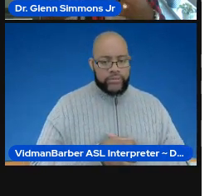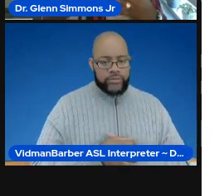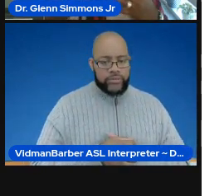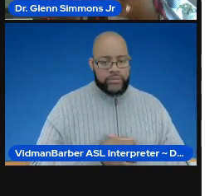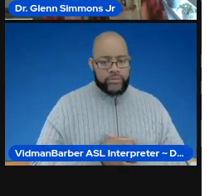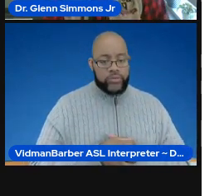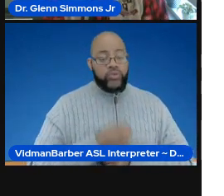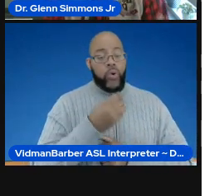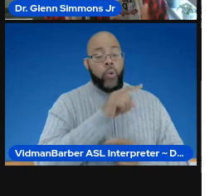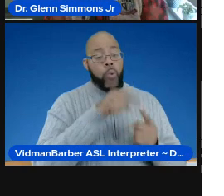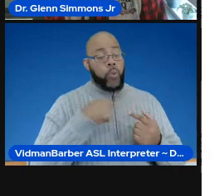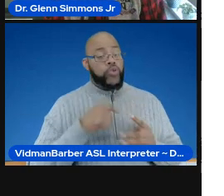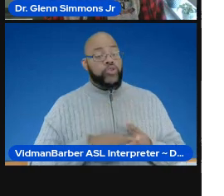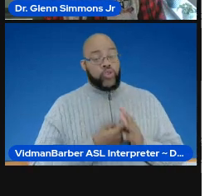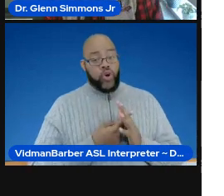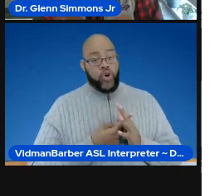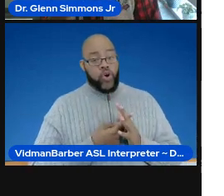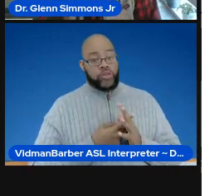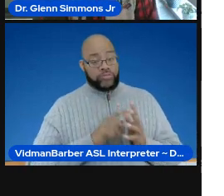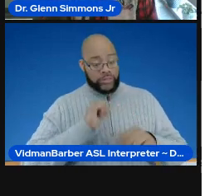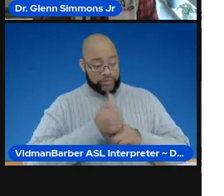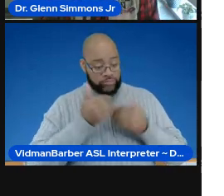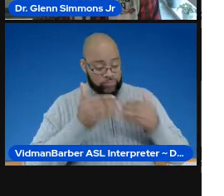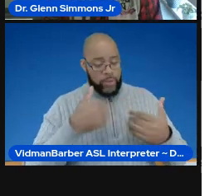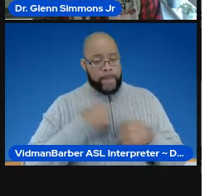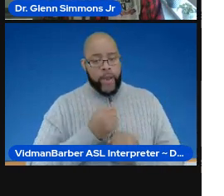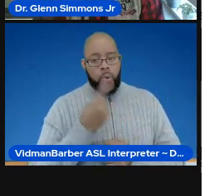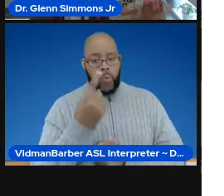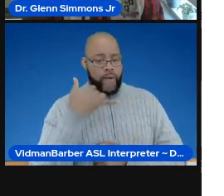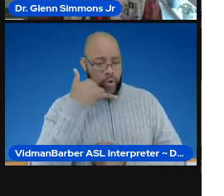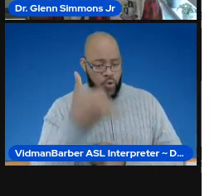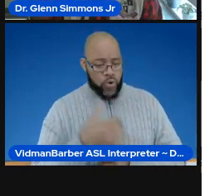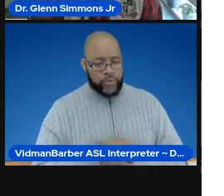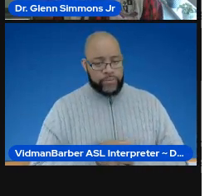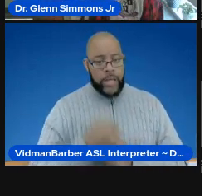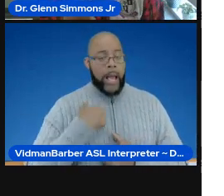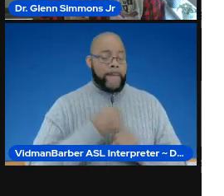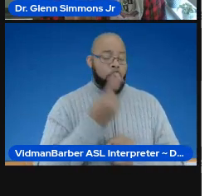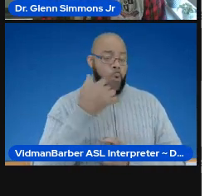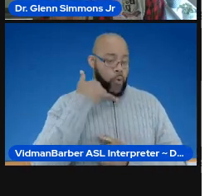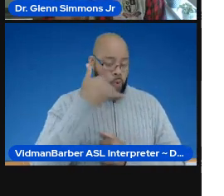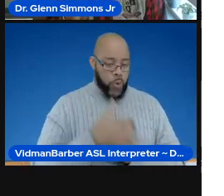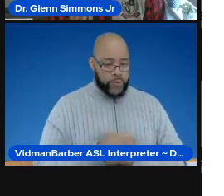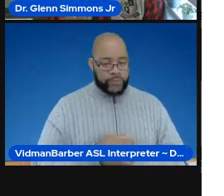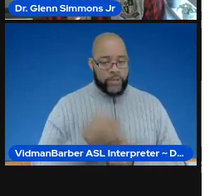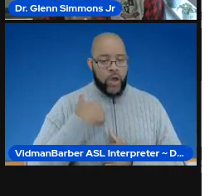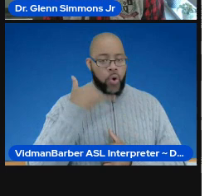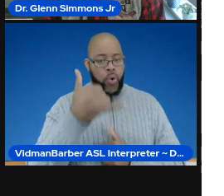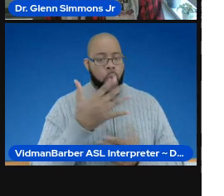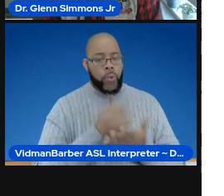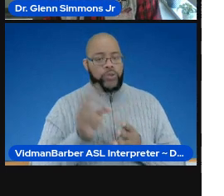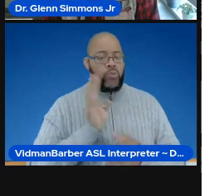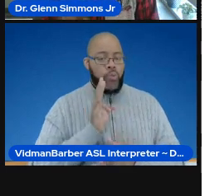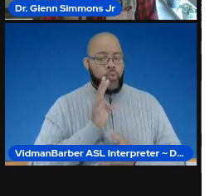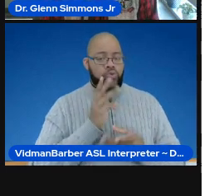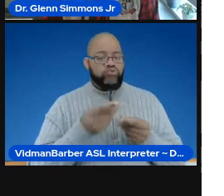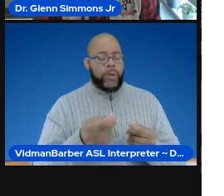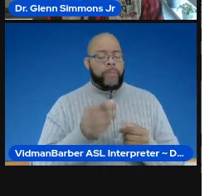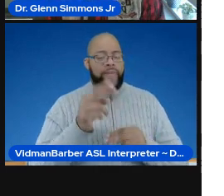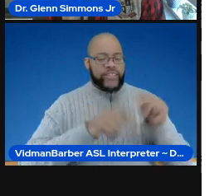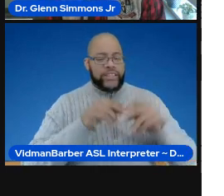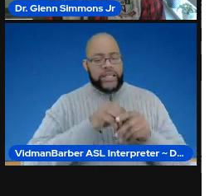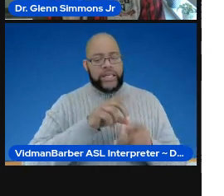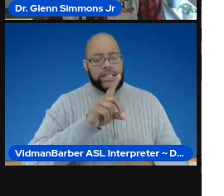And so when we set out on this, we made one phone call, or I made one phone call, and I called the wastewater treatment facility in